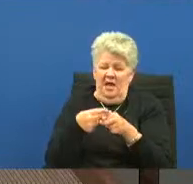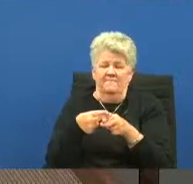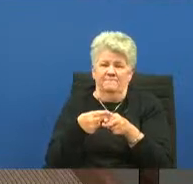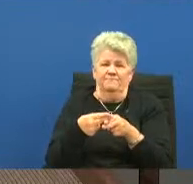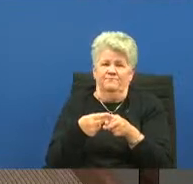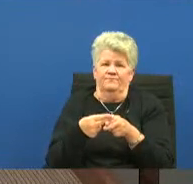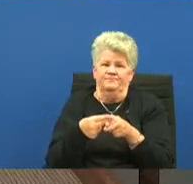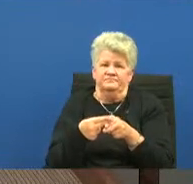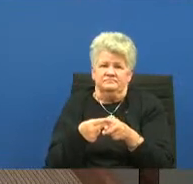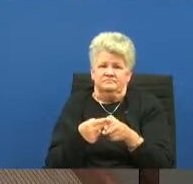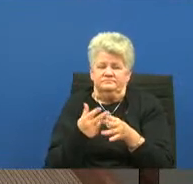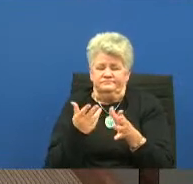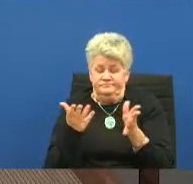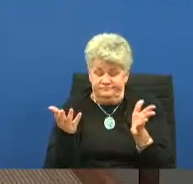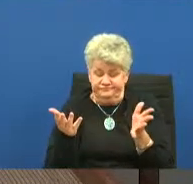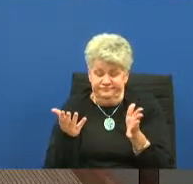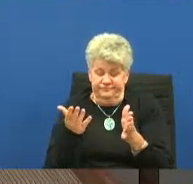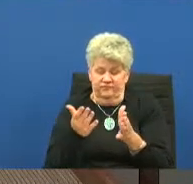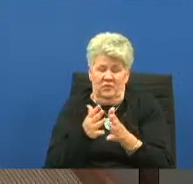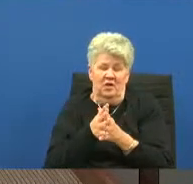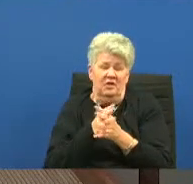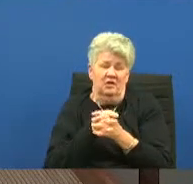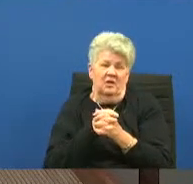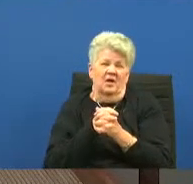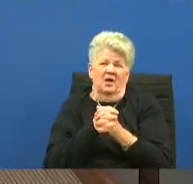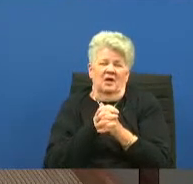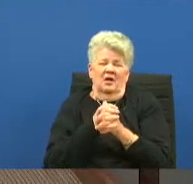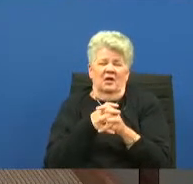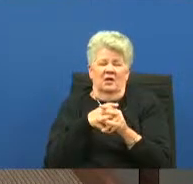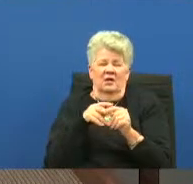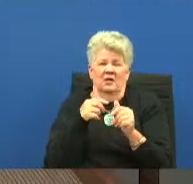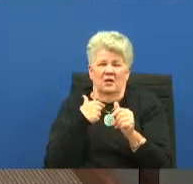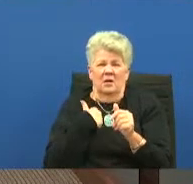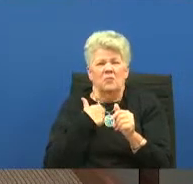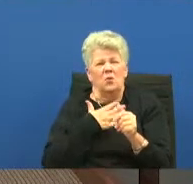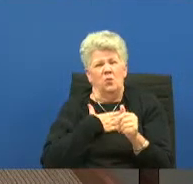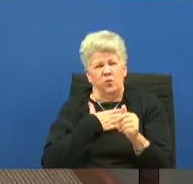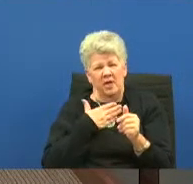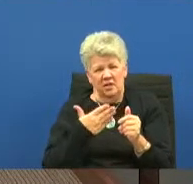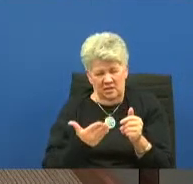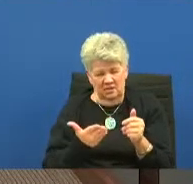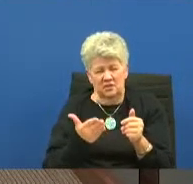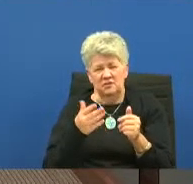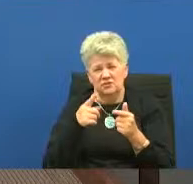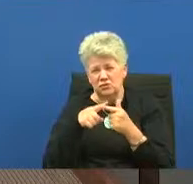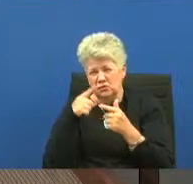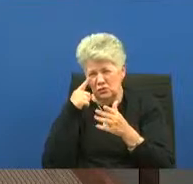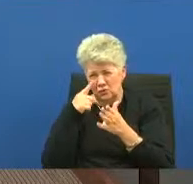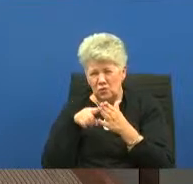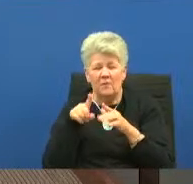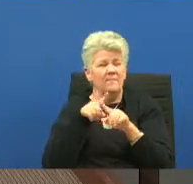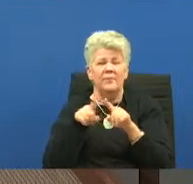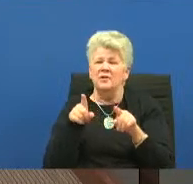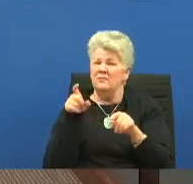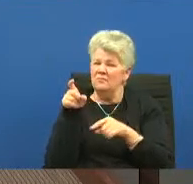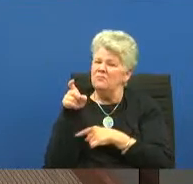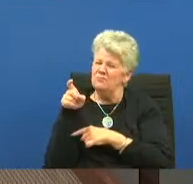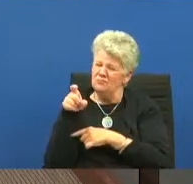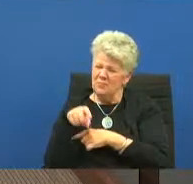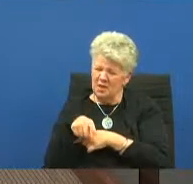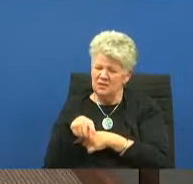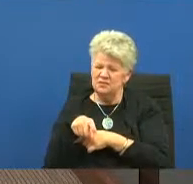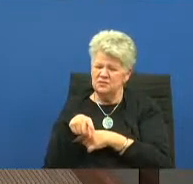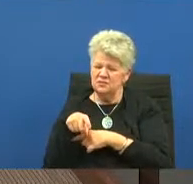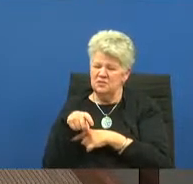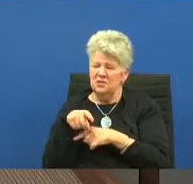maybe didn't go through a correct procedure, and so I'm willing to look at correcting the error, but I want to make sure we do have everybody have